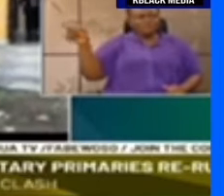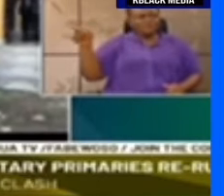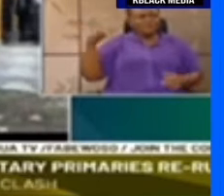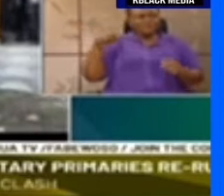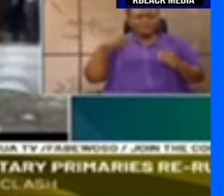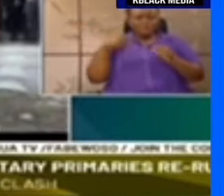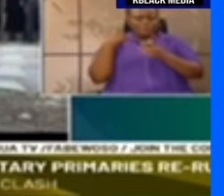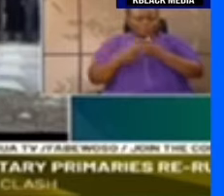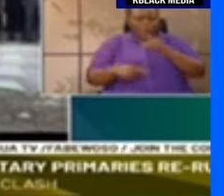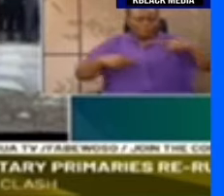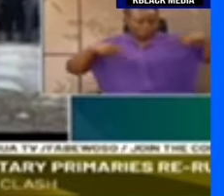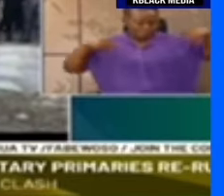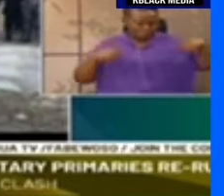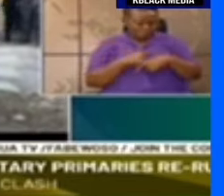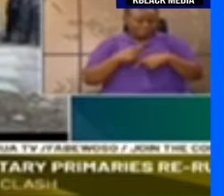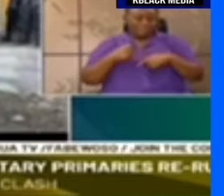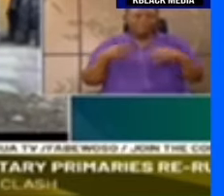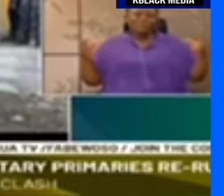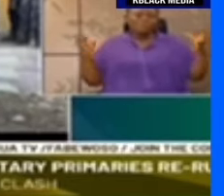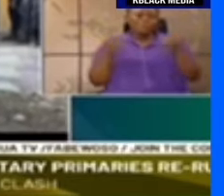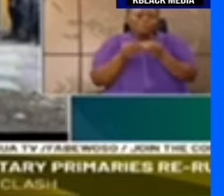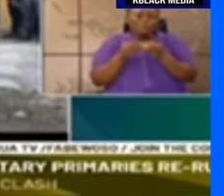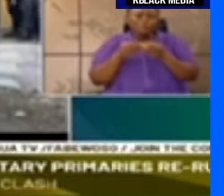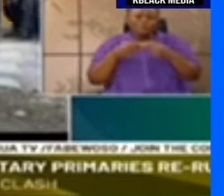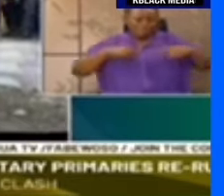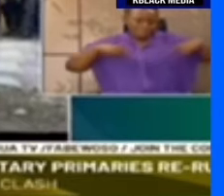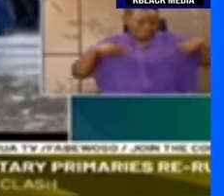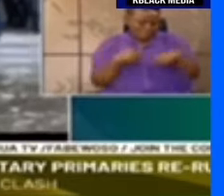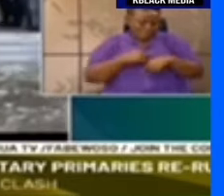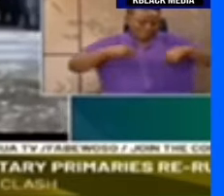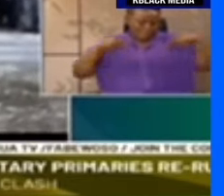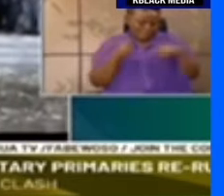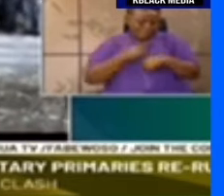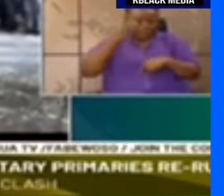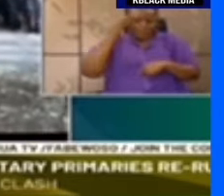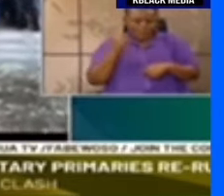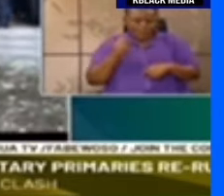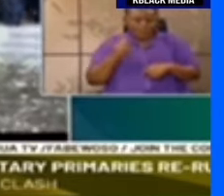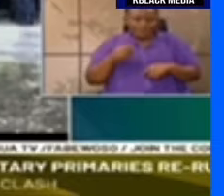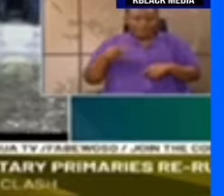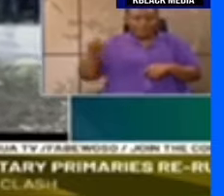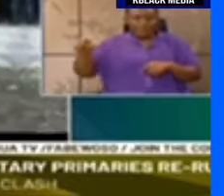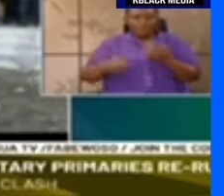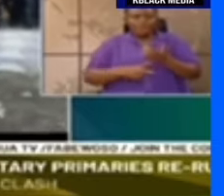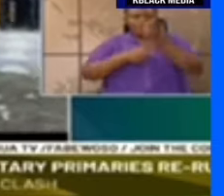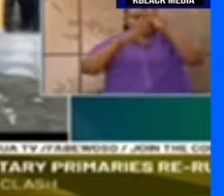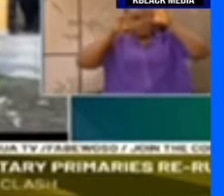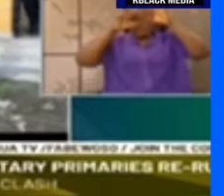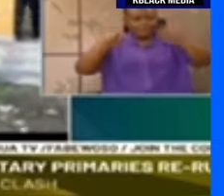Nothing hurts me more than the fact that that is the seat or the hometown of the certain vice